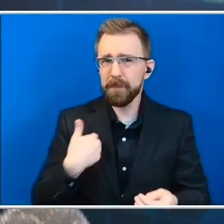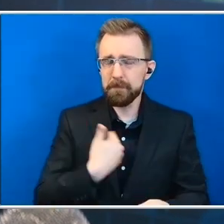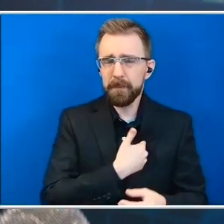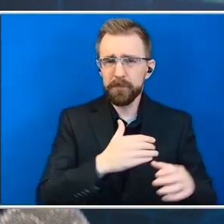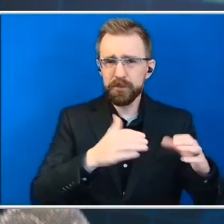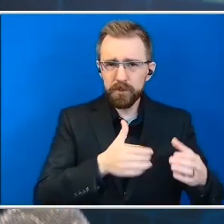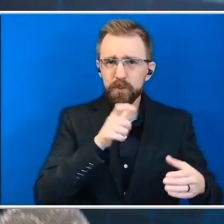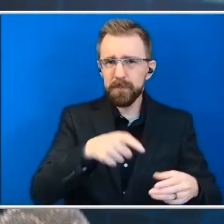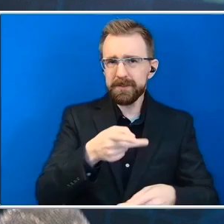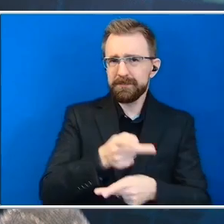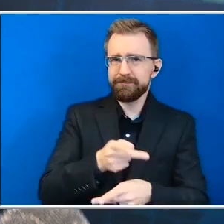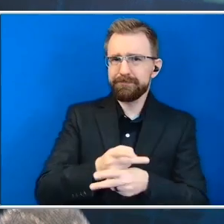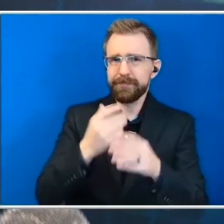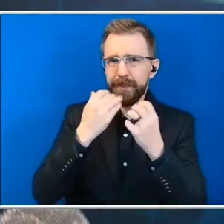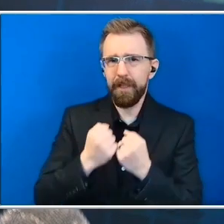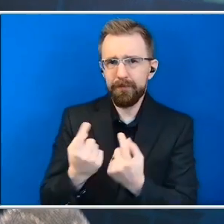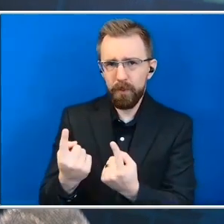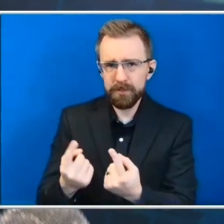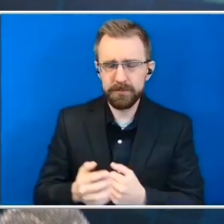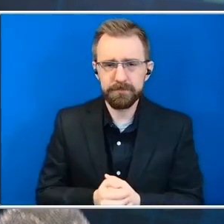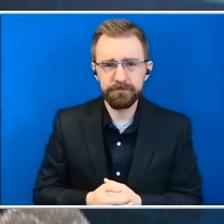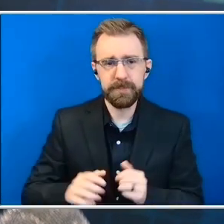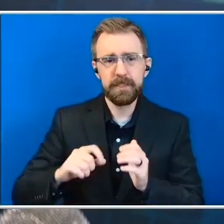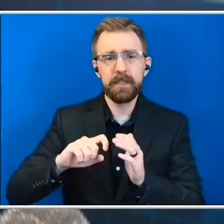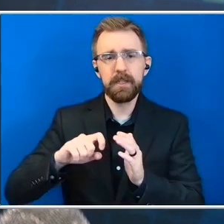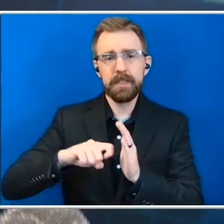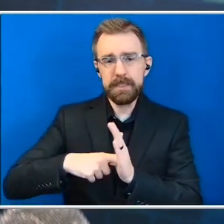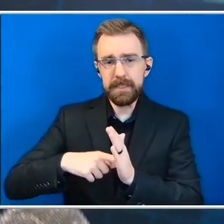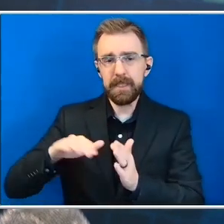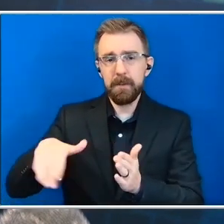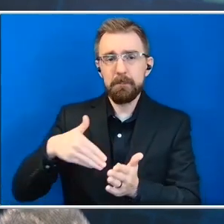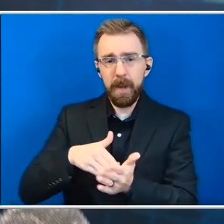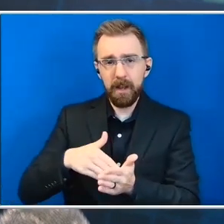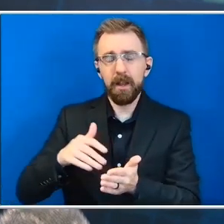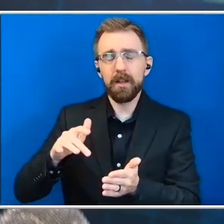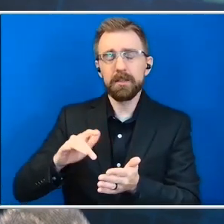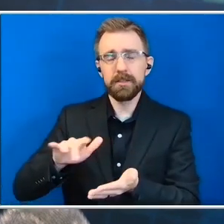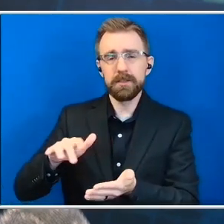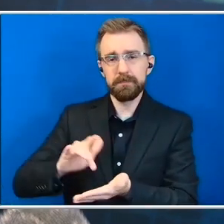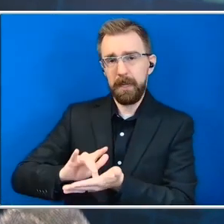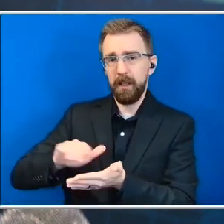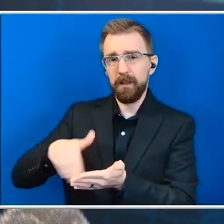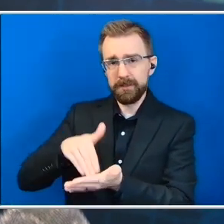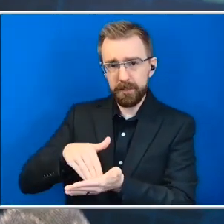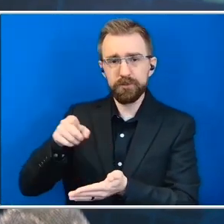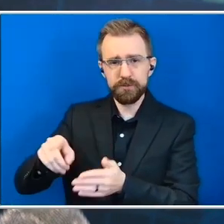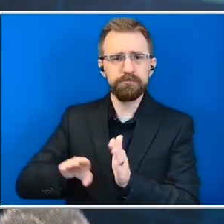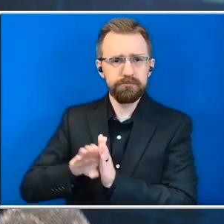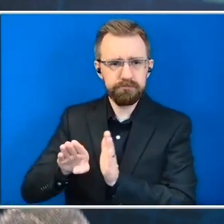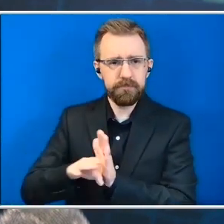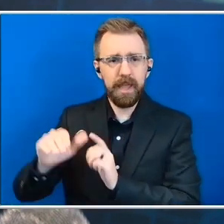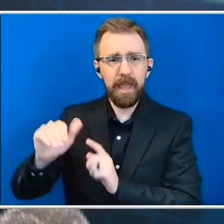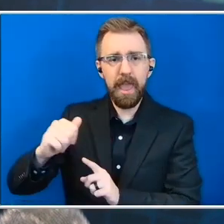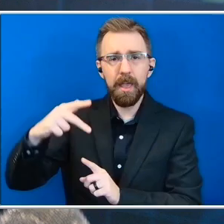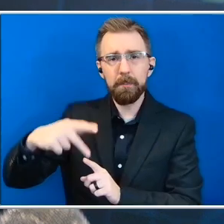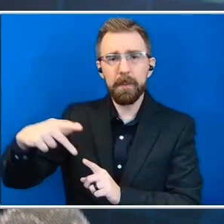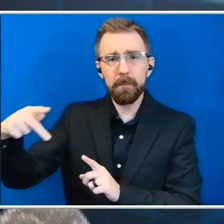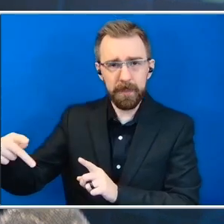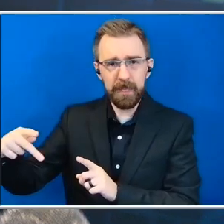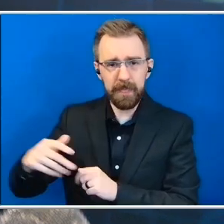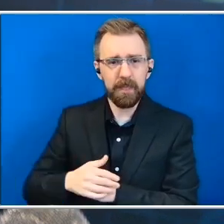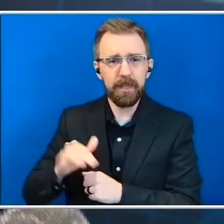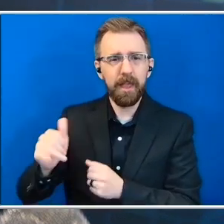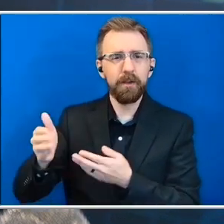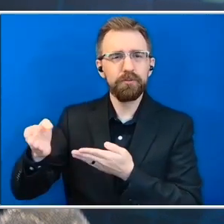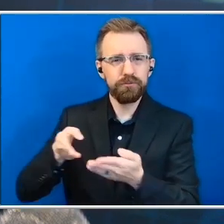loved ones. KU Medical Center is helping those family members through the development of APPs that serve as a